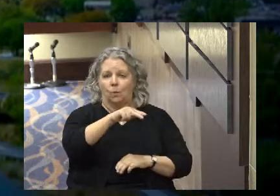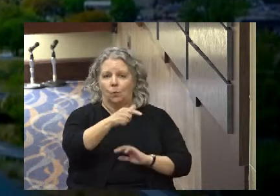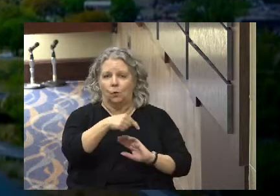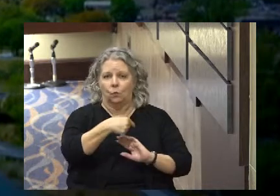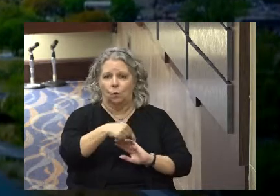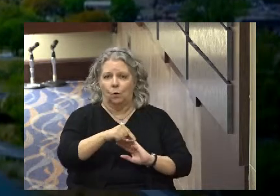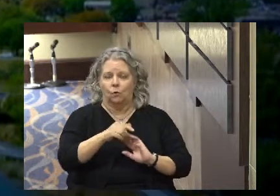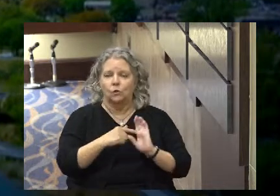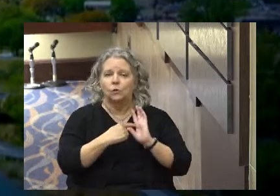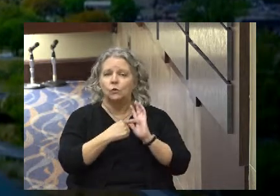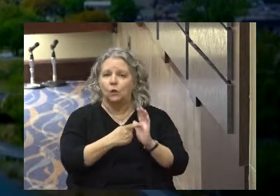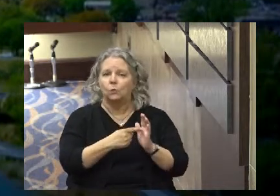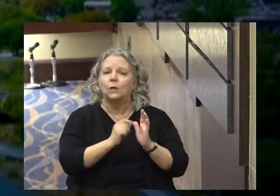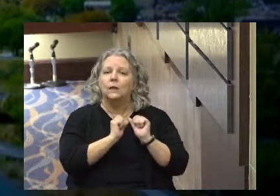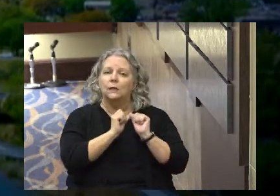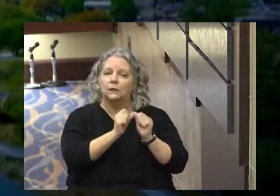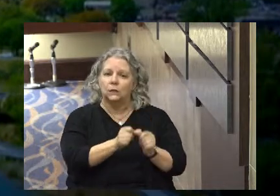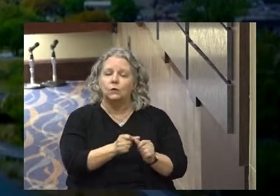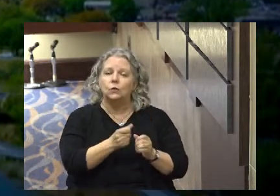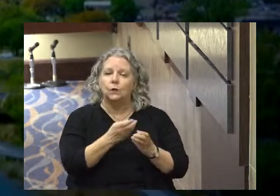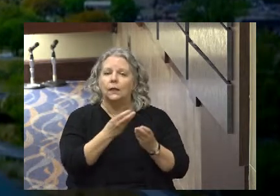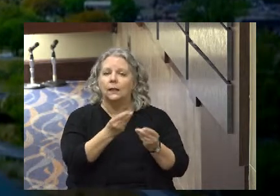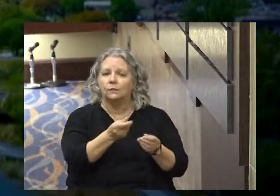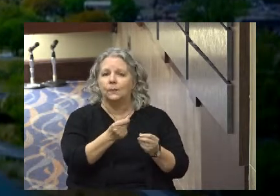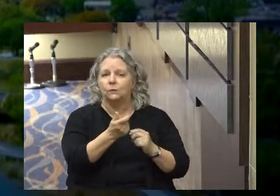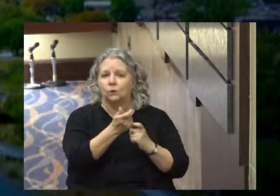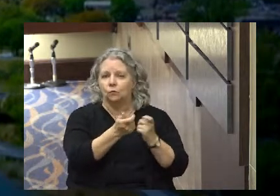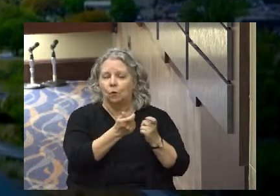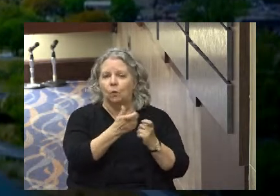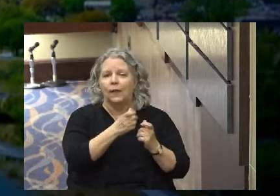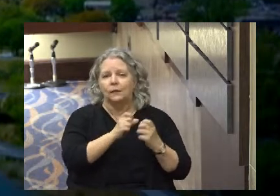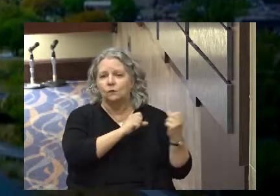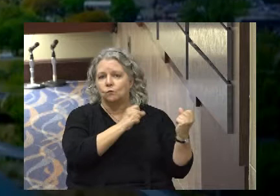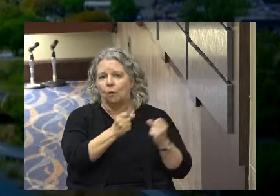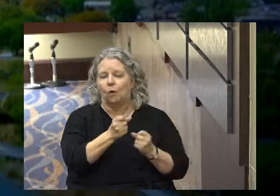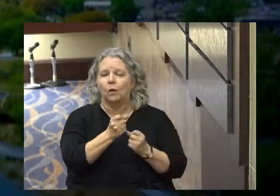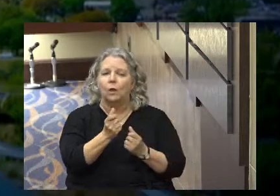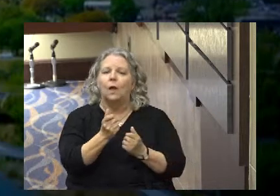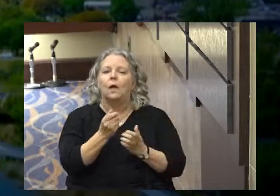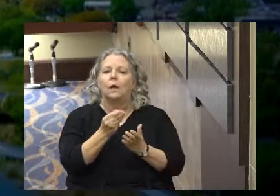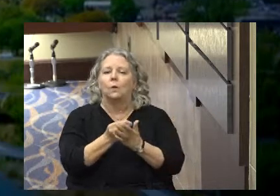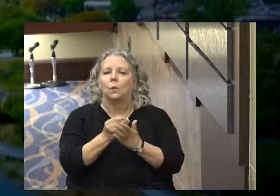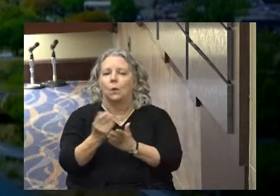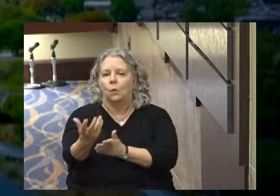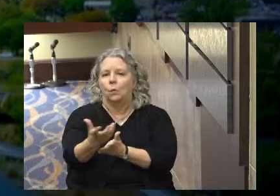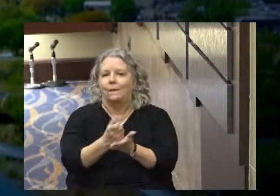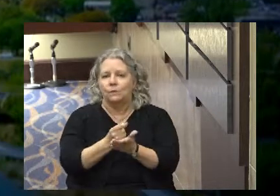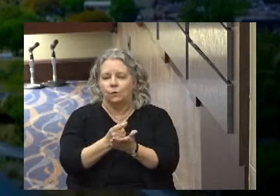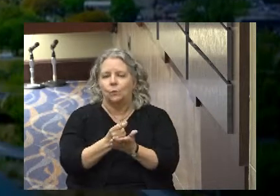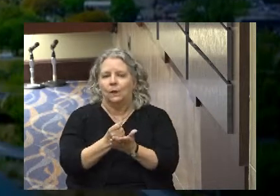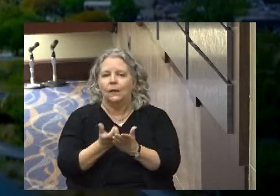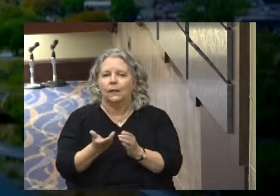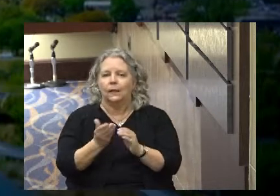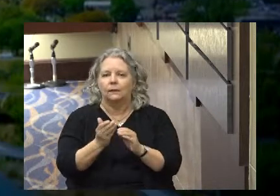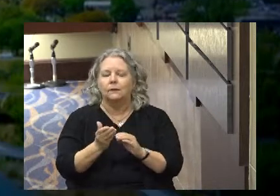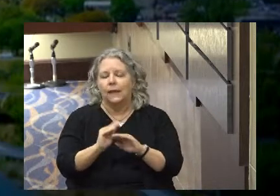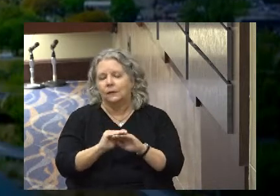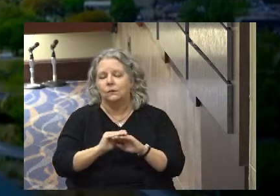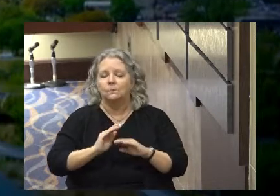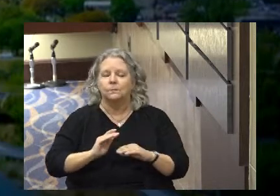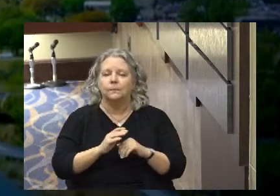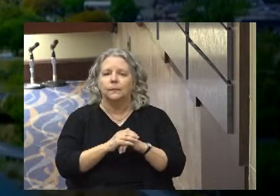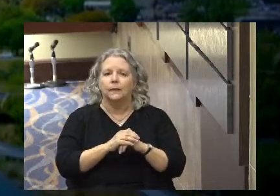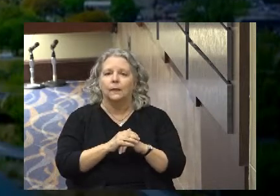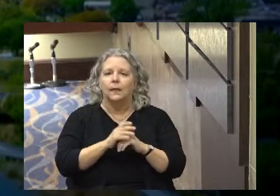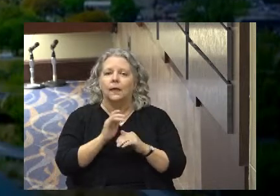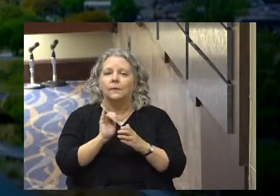shows continued expense control and strong revenue gains across multiple funds. This report documents our performance through the